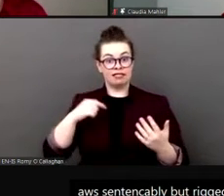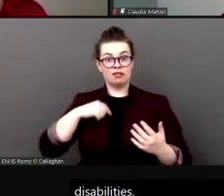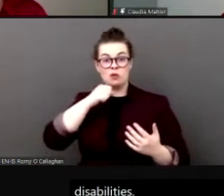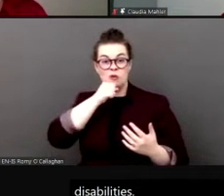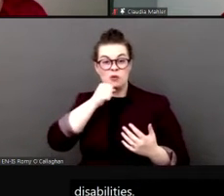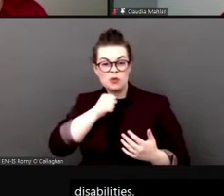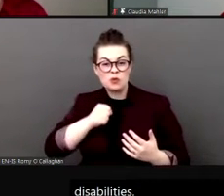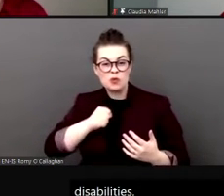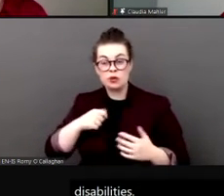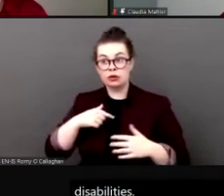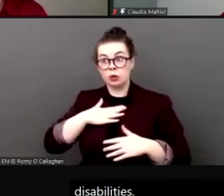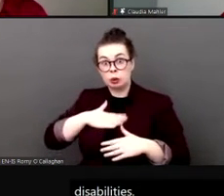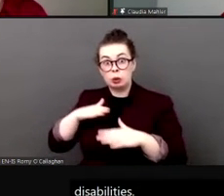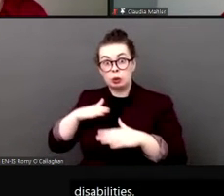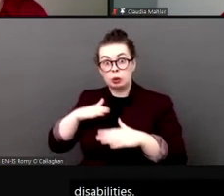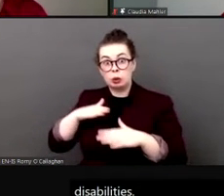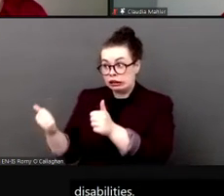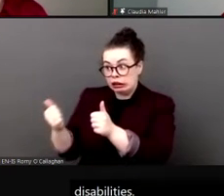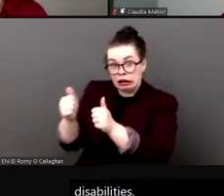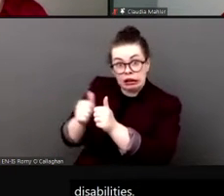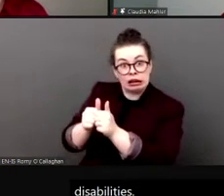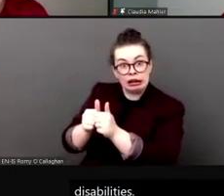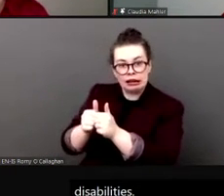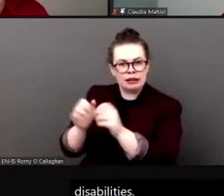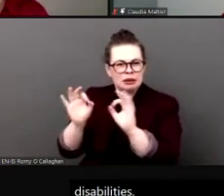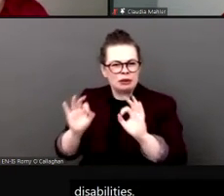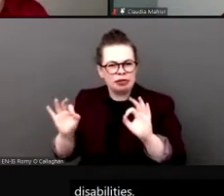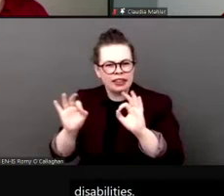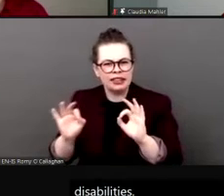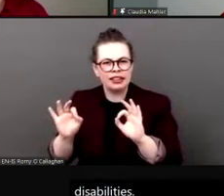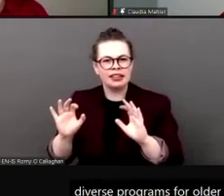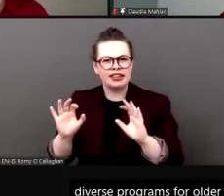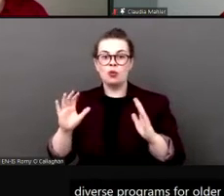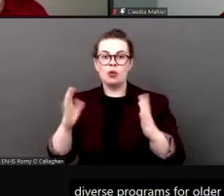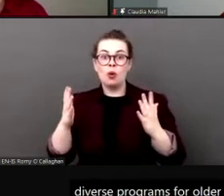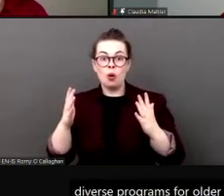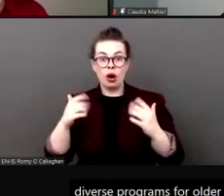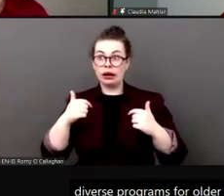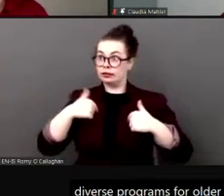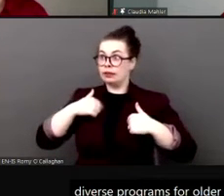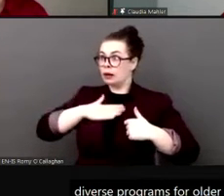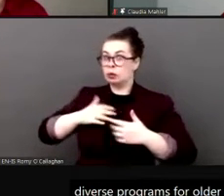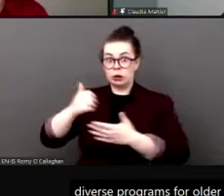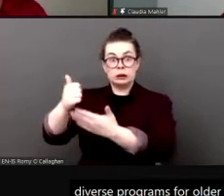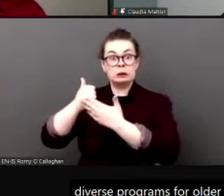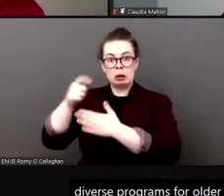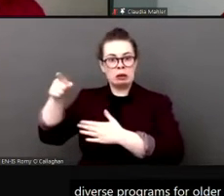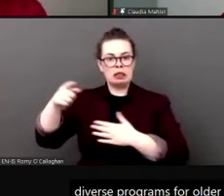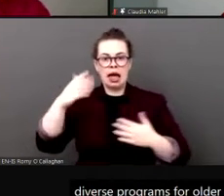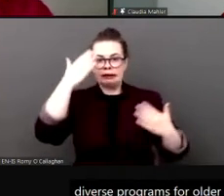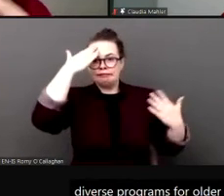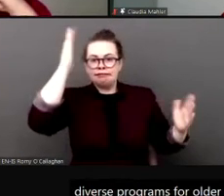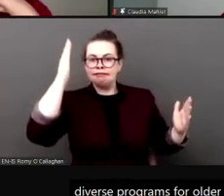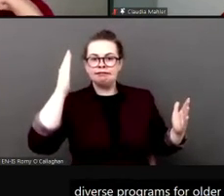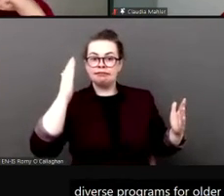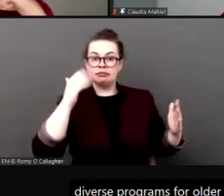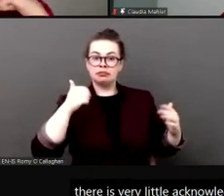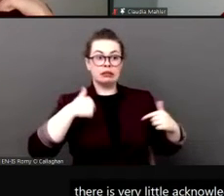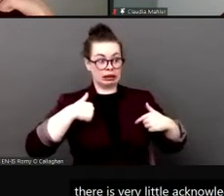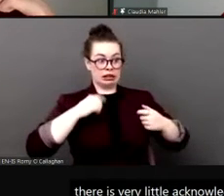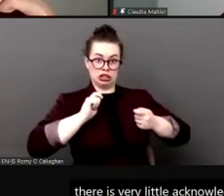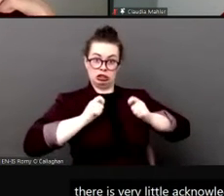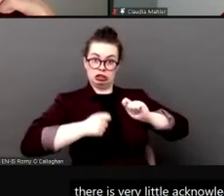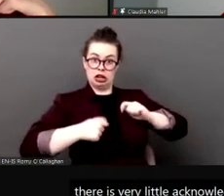with disabilities. There's very little acknowledgement of ongoing needs, very little reasonable accommodation, for example, in